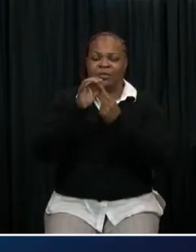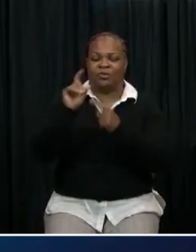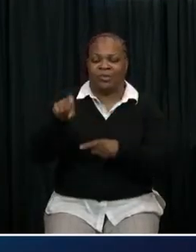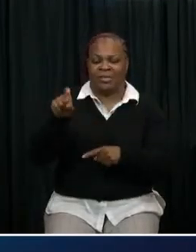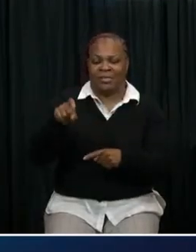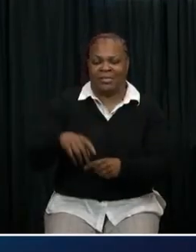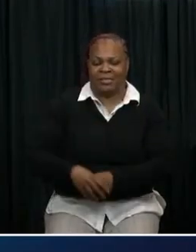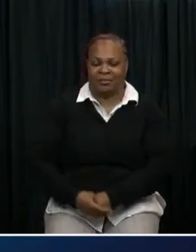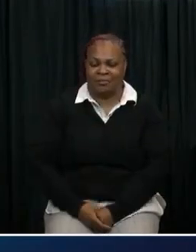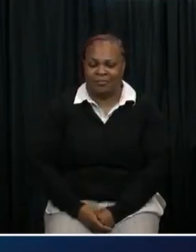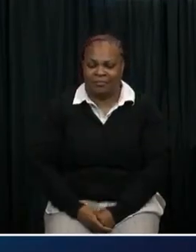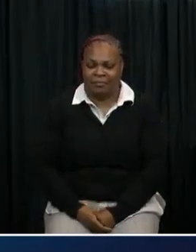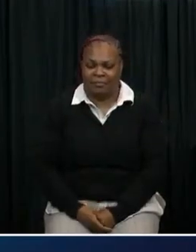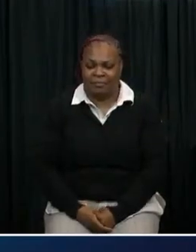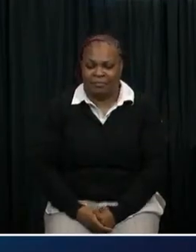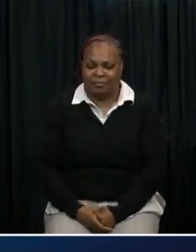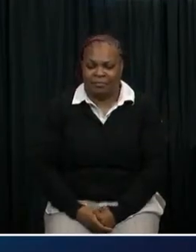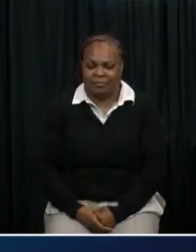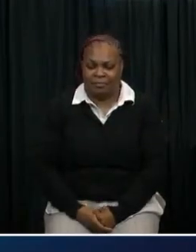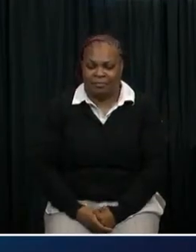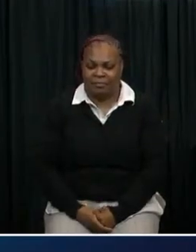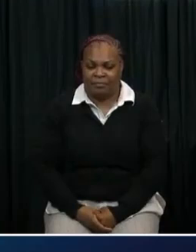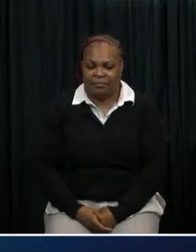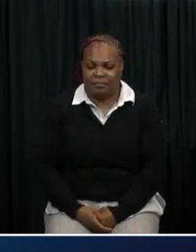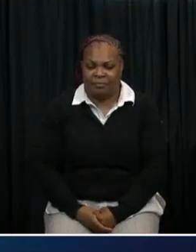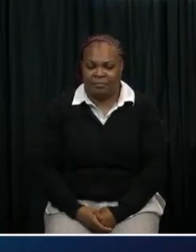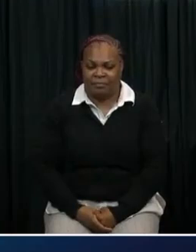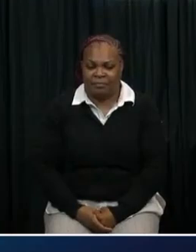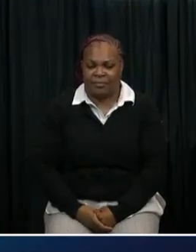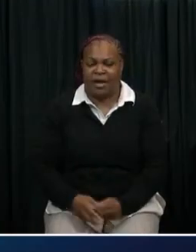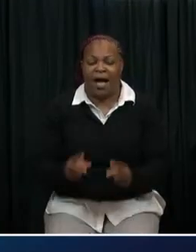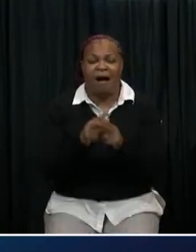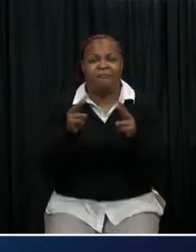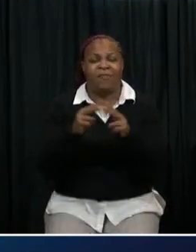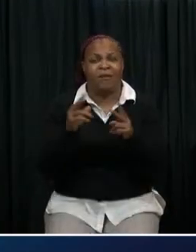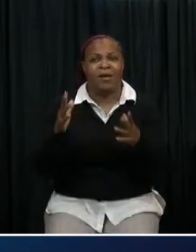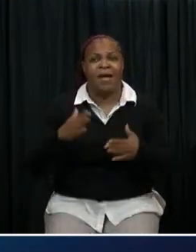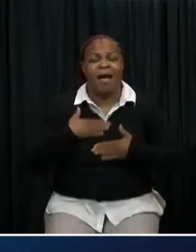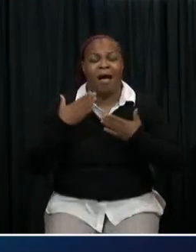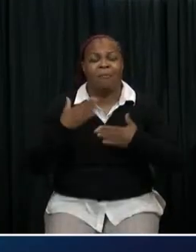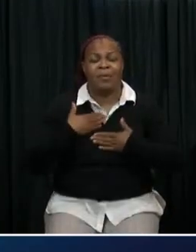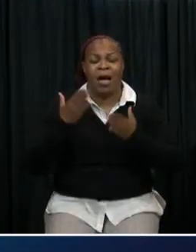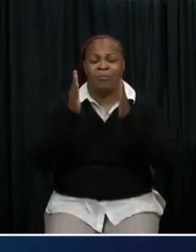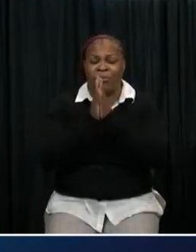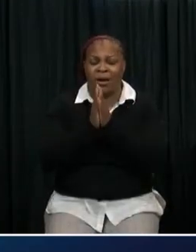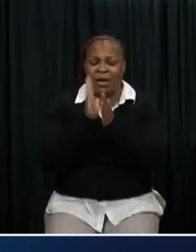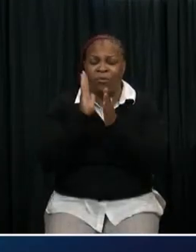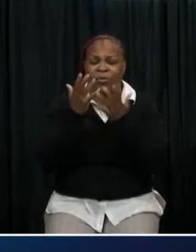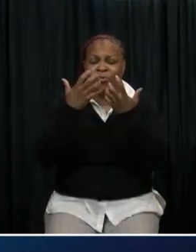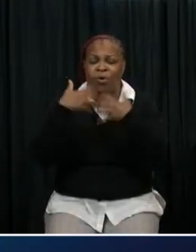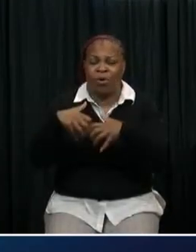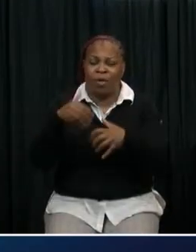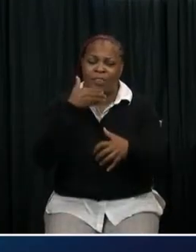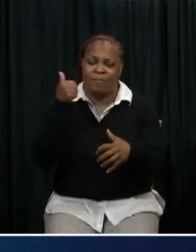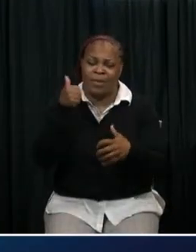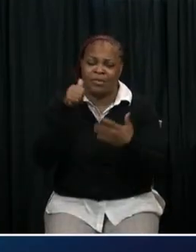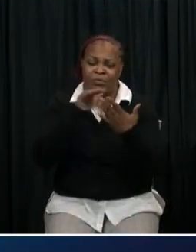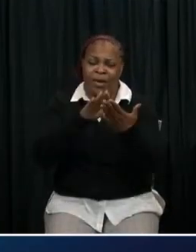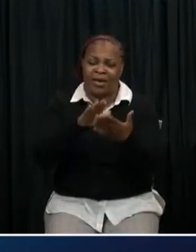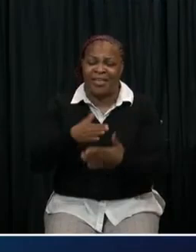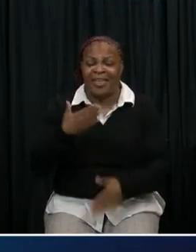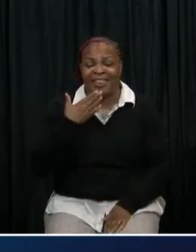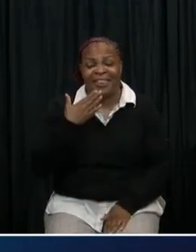muy feliz y espero que funcione de la mejor manera. I am very happy and I pray that it'll work the best way. Thank you,